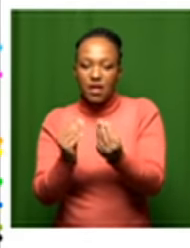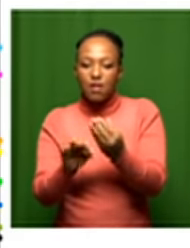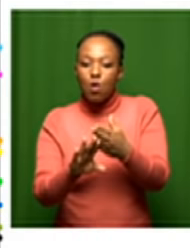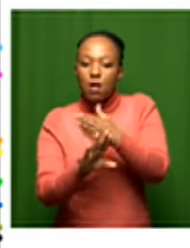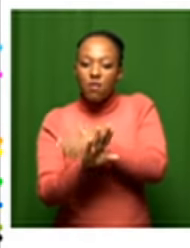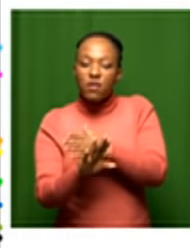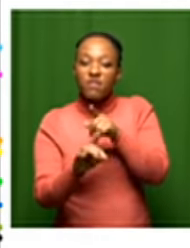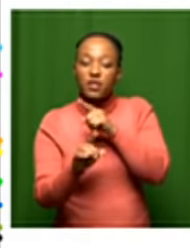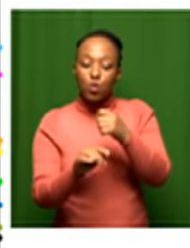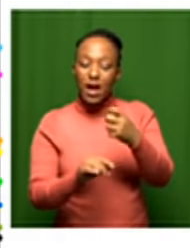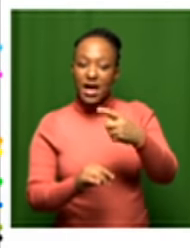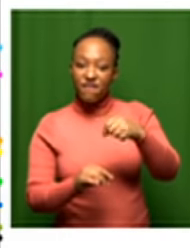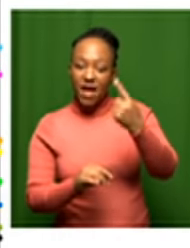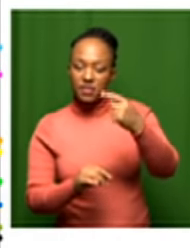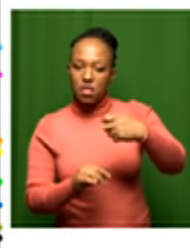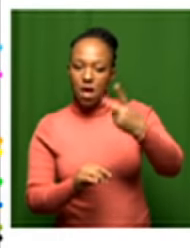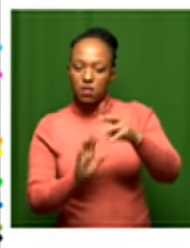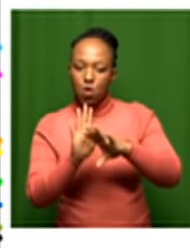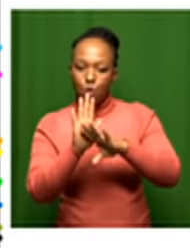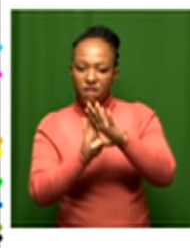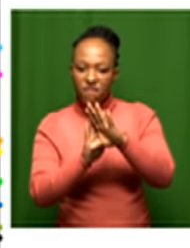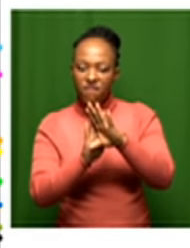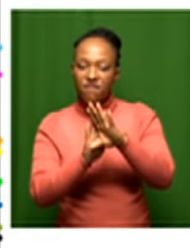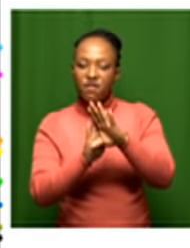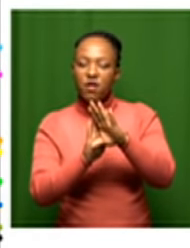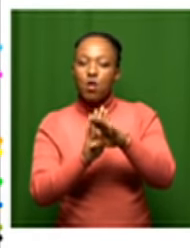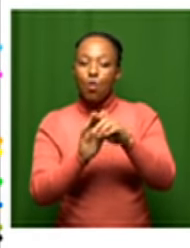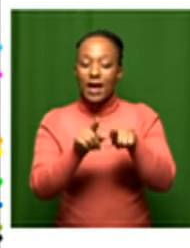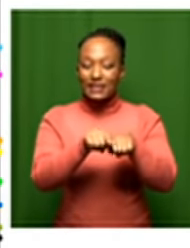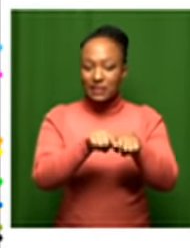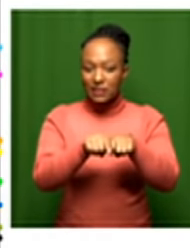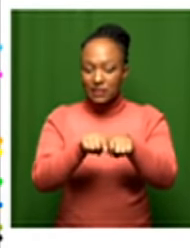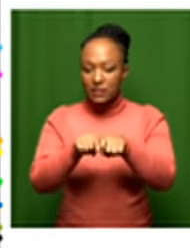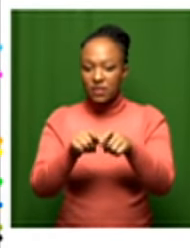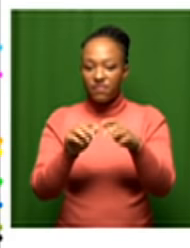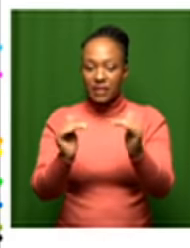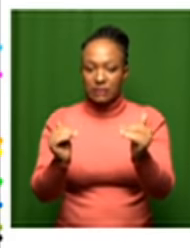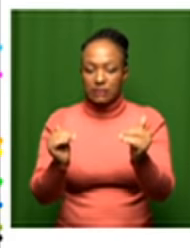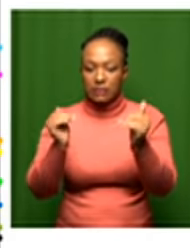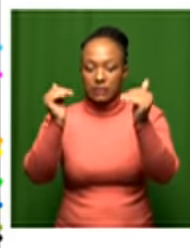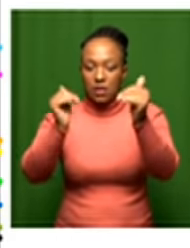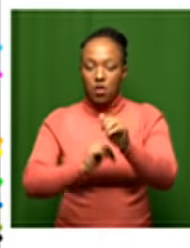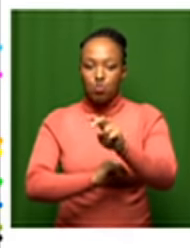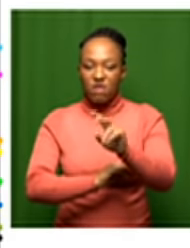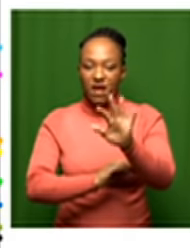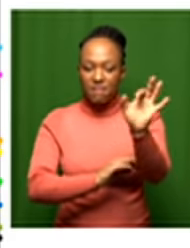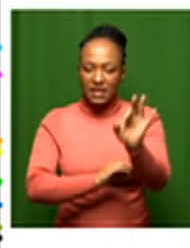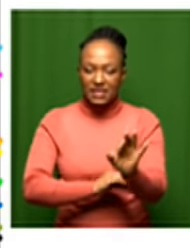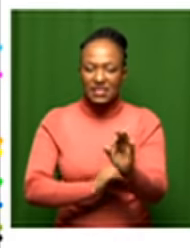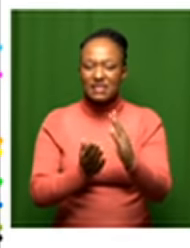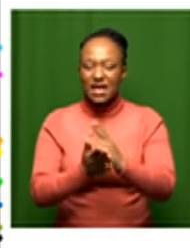previous waves, the first and the second wave surges, the test positivity rate went above 25 and